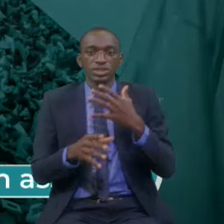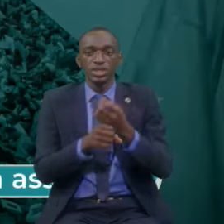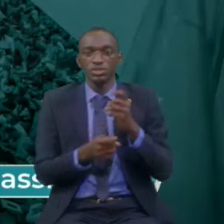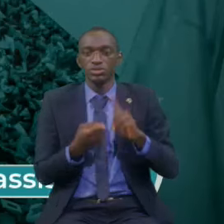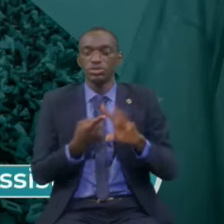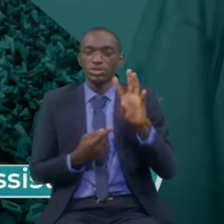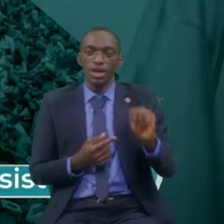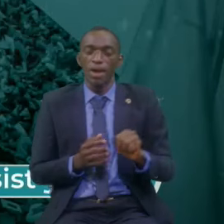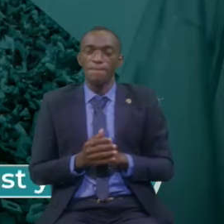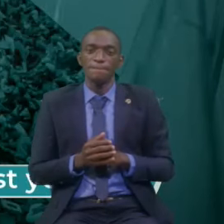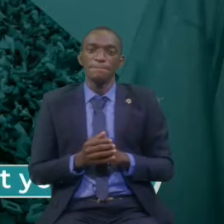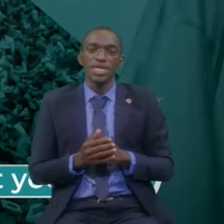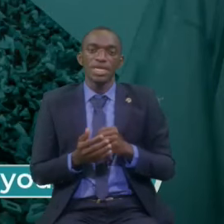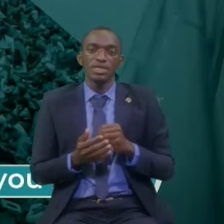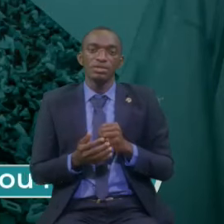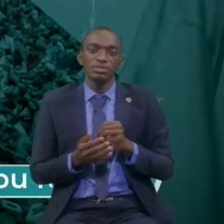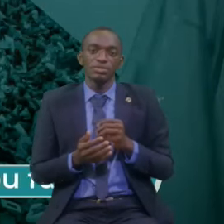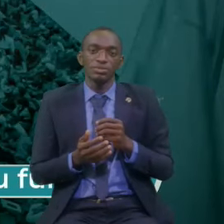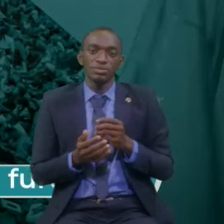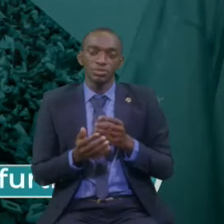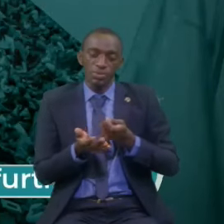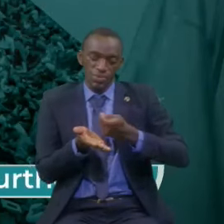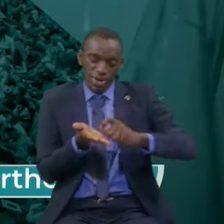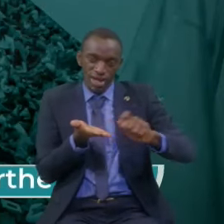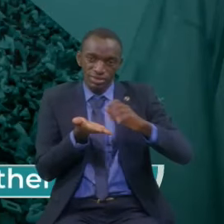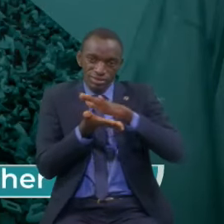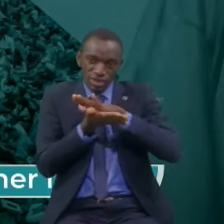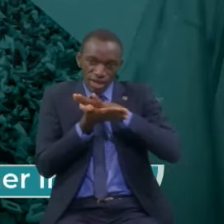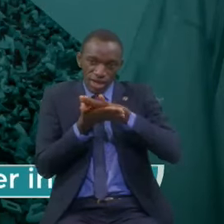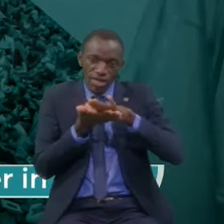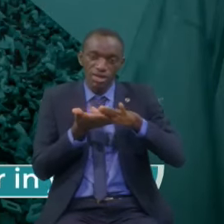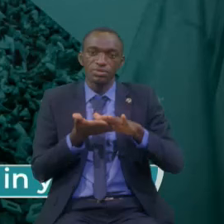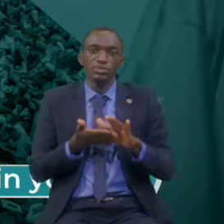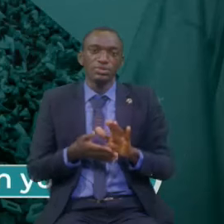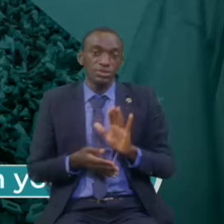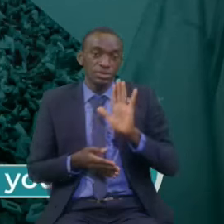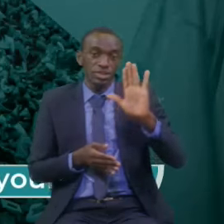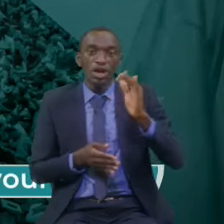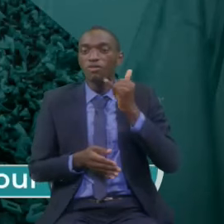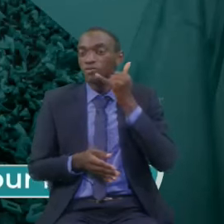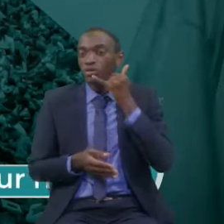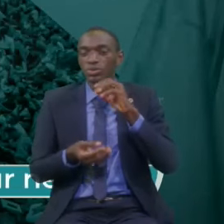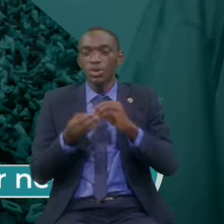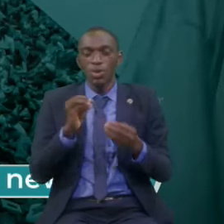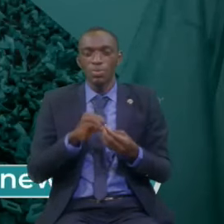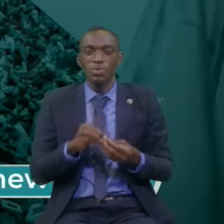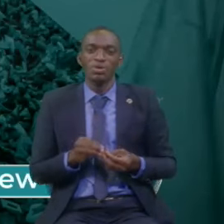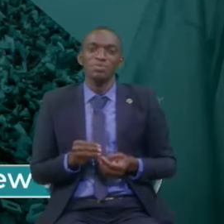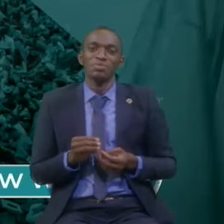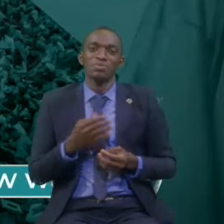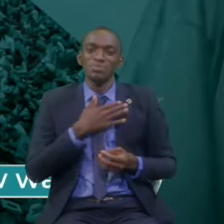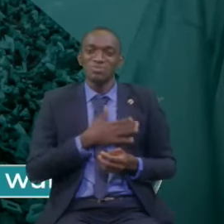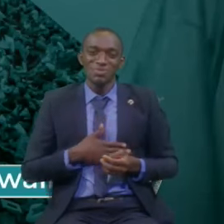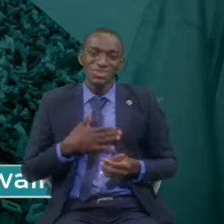Write readably. And their phone number, please let it be